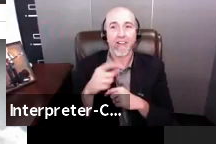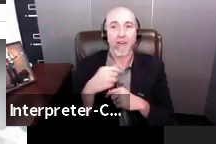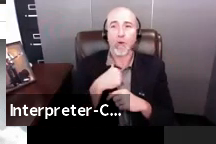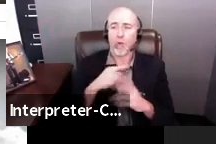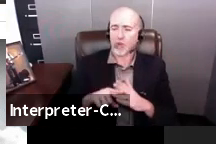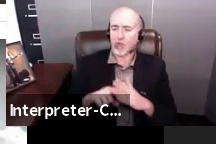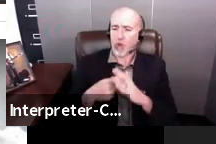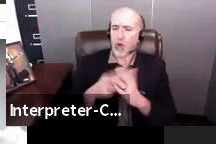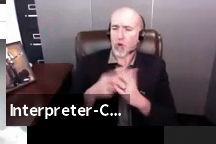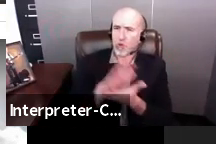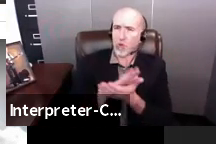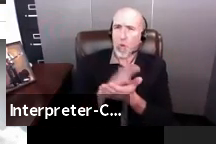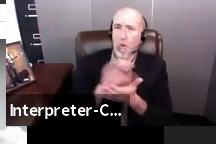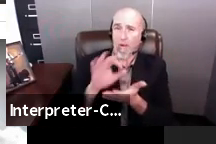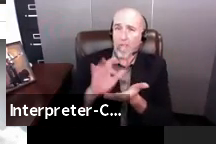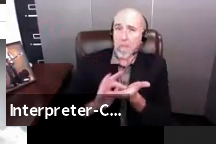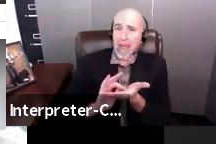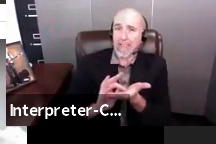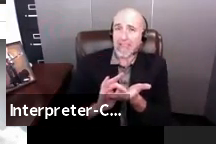started the School of Medicine. We just